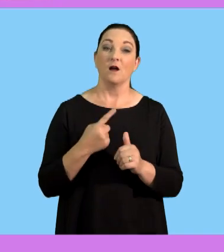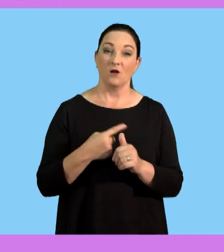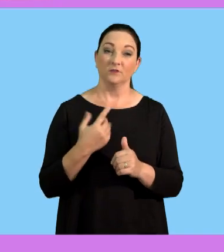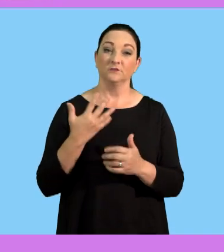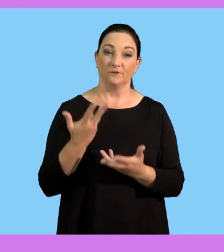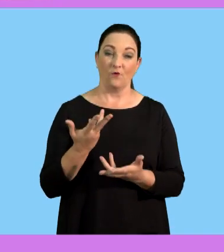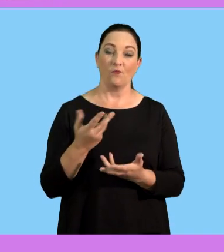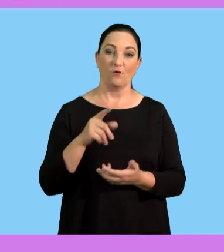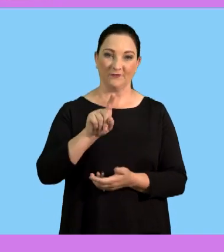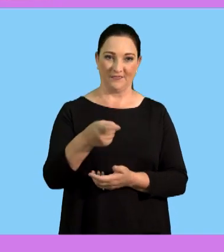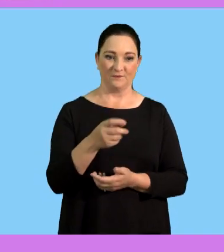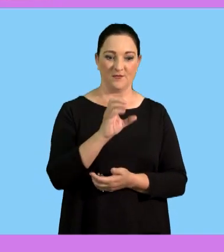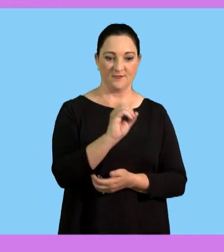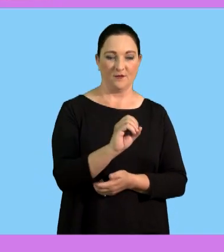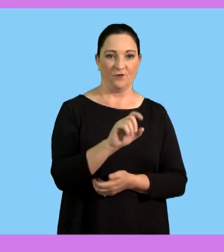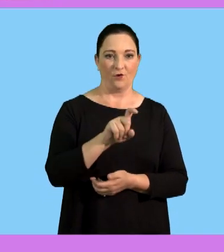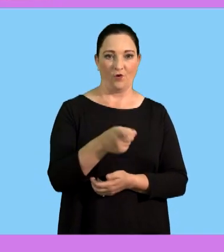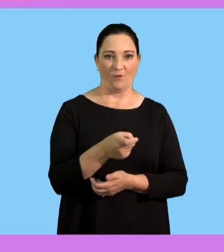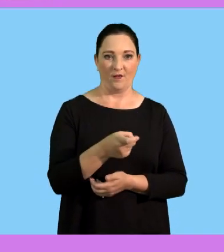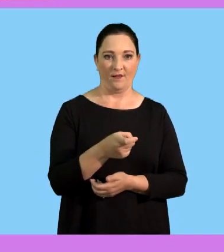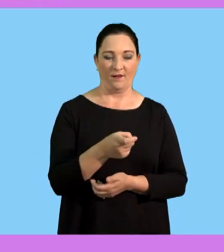me, as a decimal,